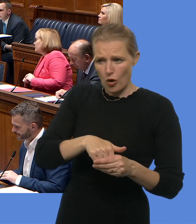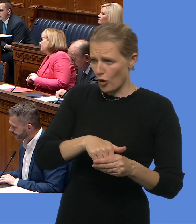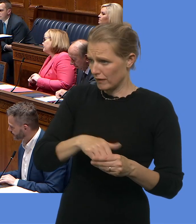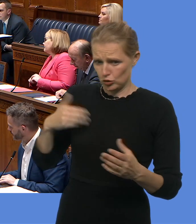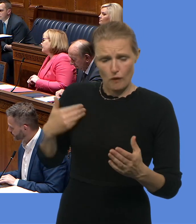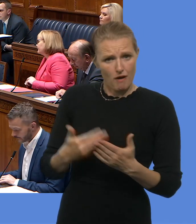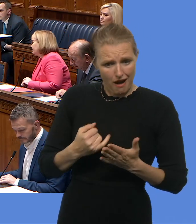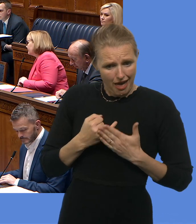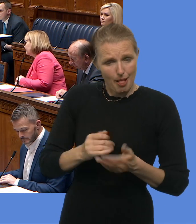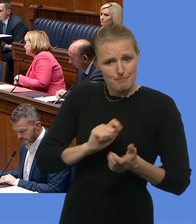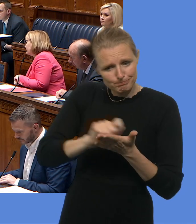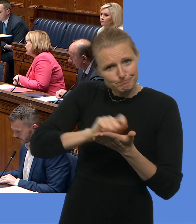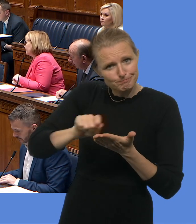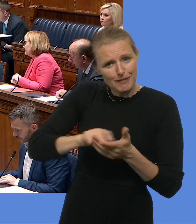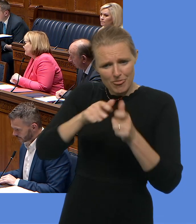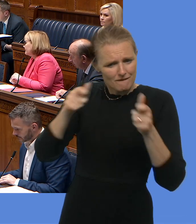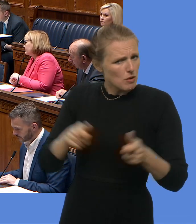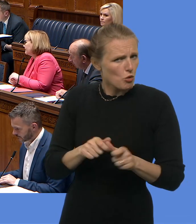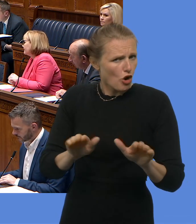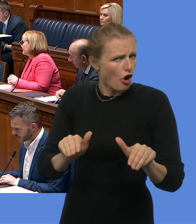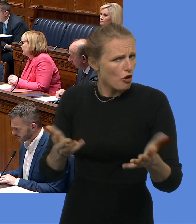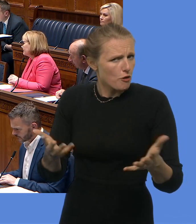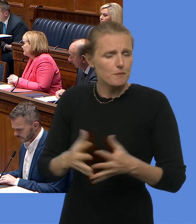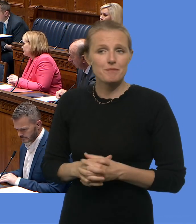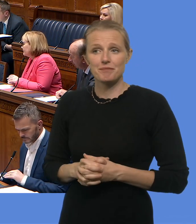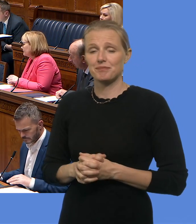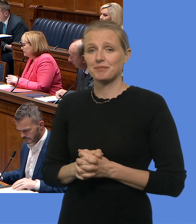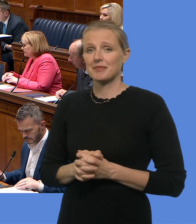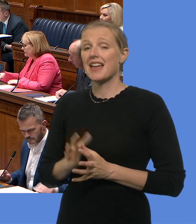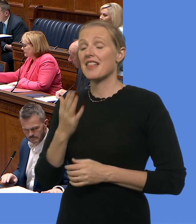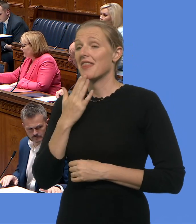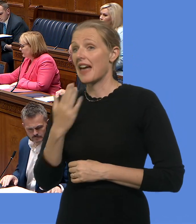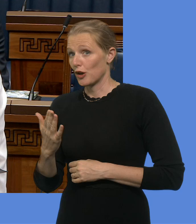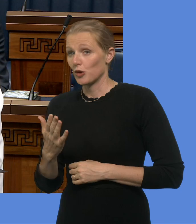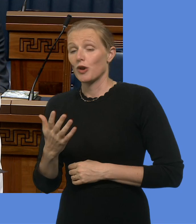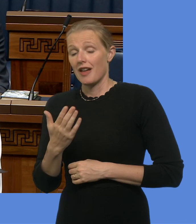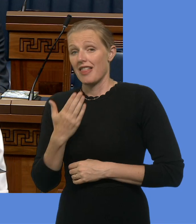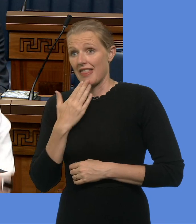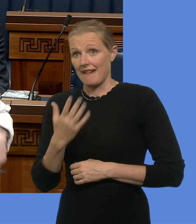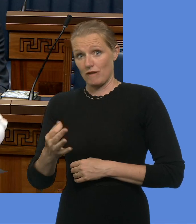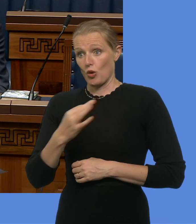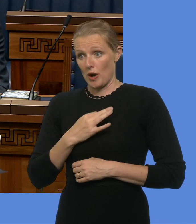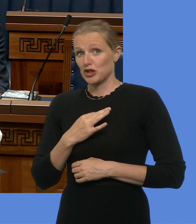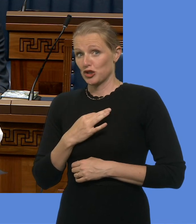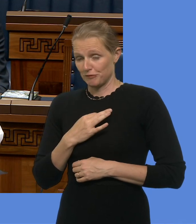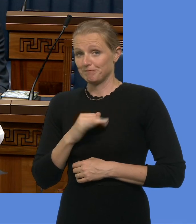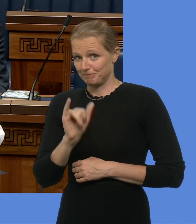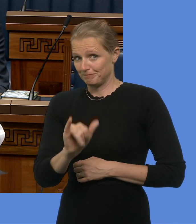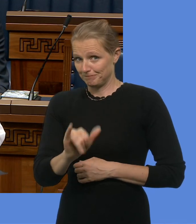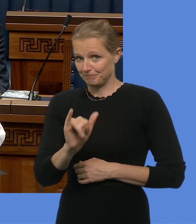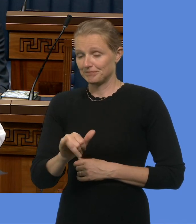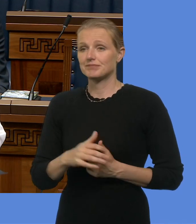Minister. Thank you, Mr Speaker, and I thank my colleague and the member for this additional question.